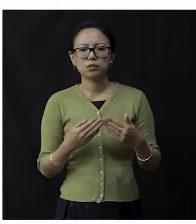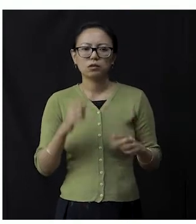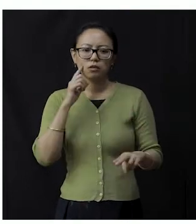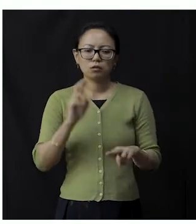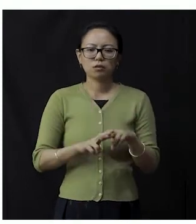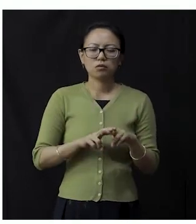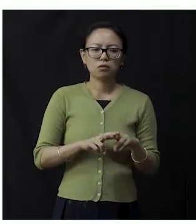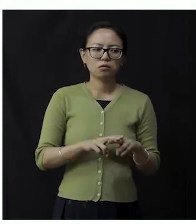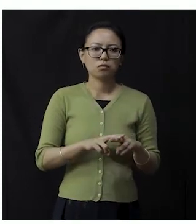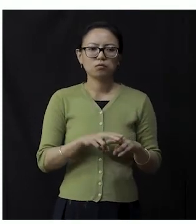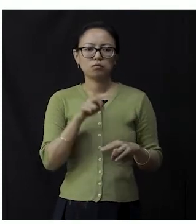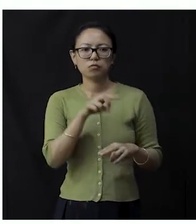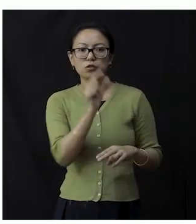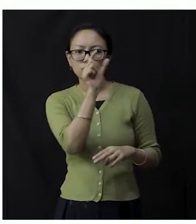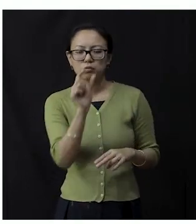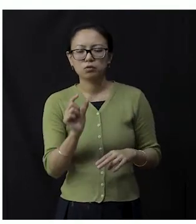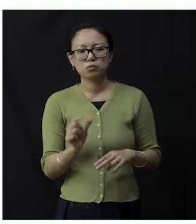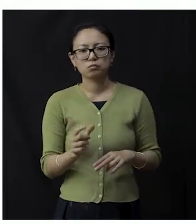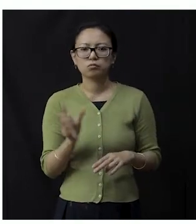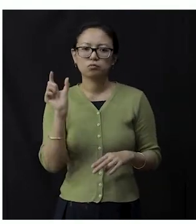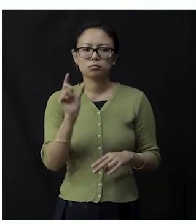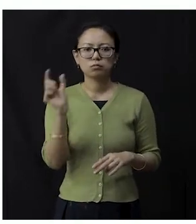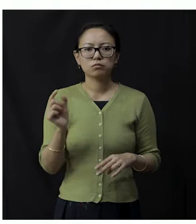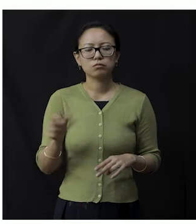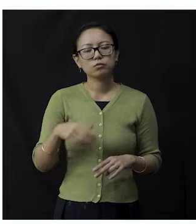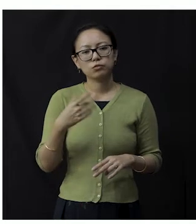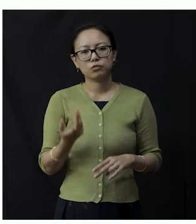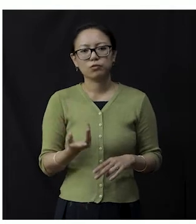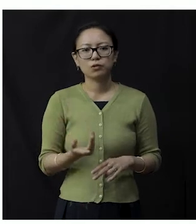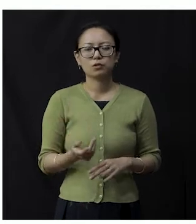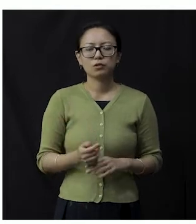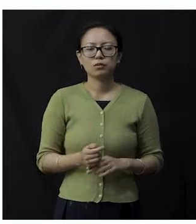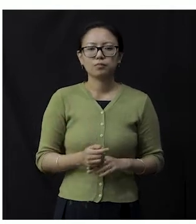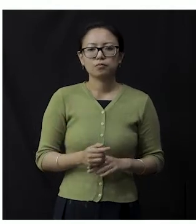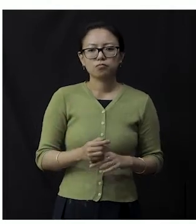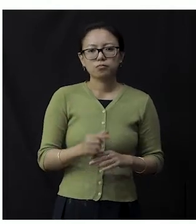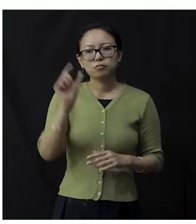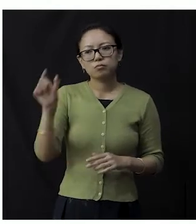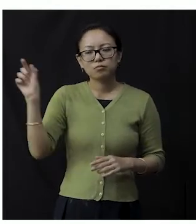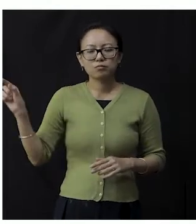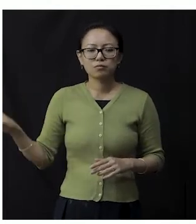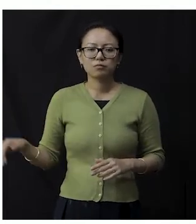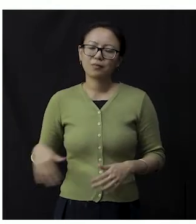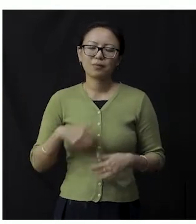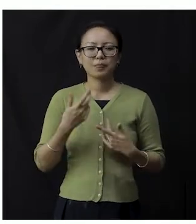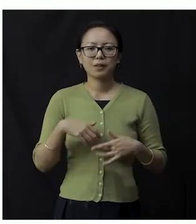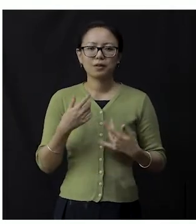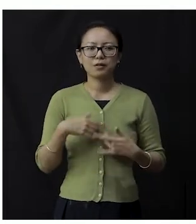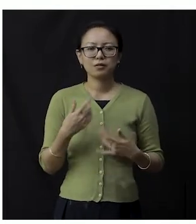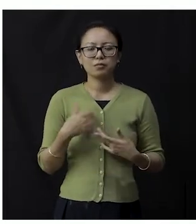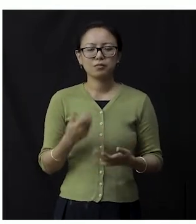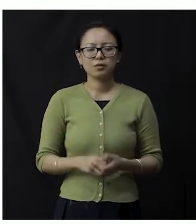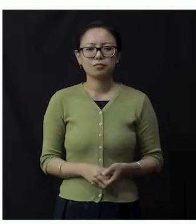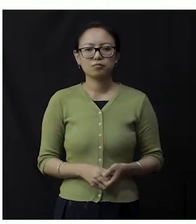so impressed by you. Do you want to impress people? Do you want that people should say, oh